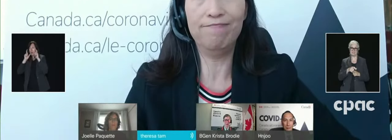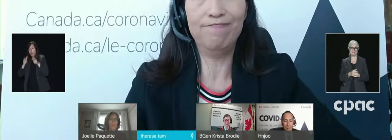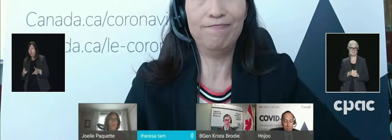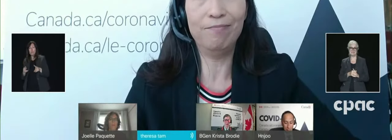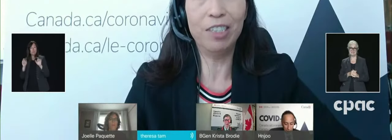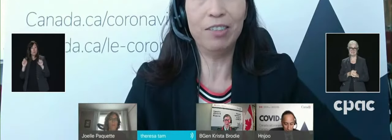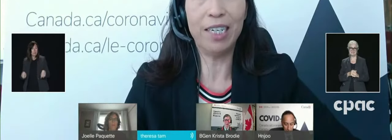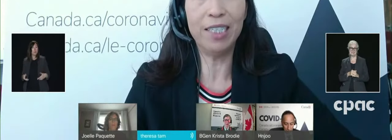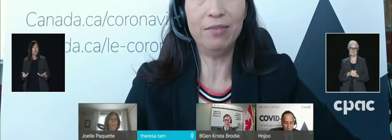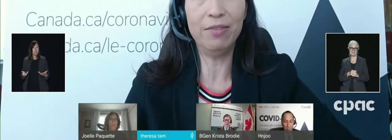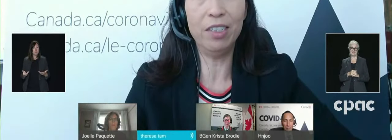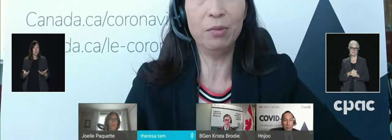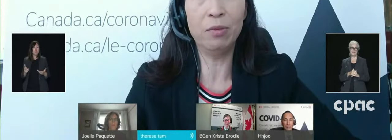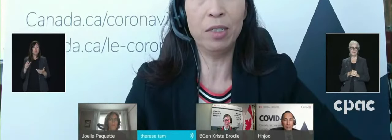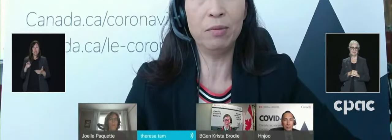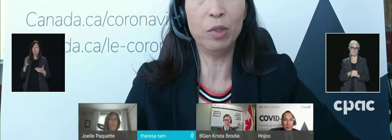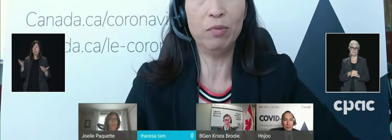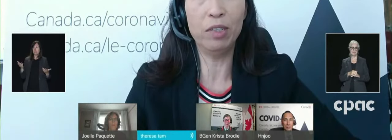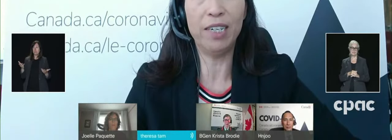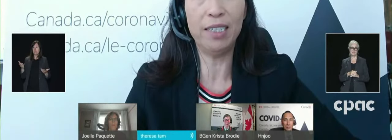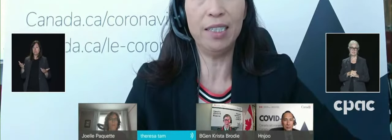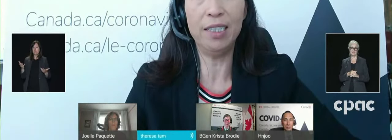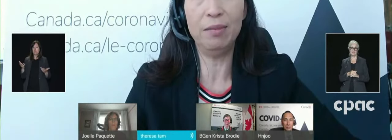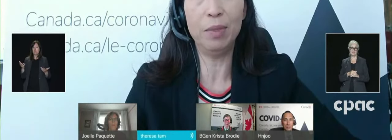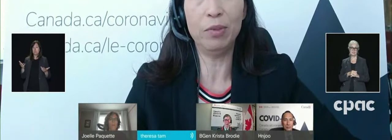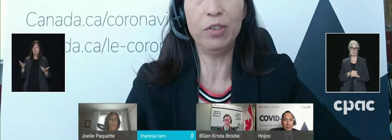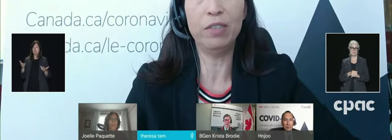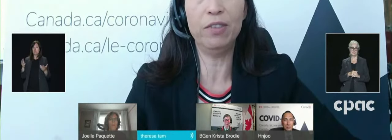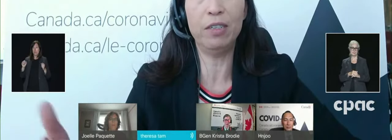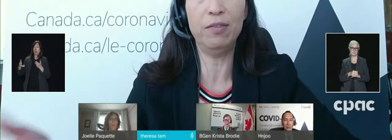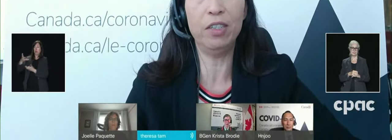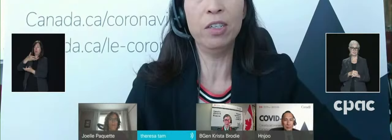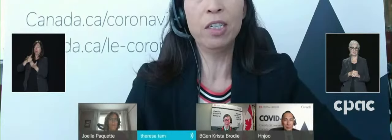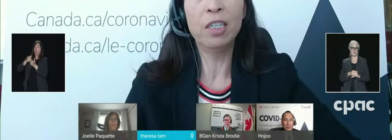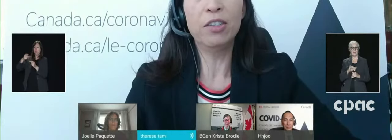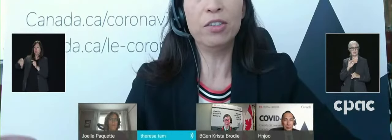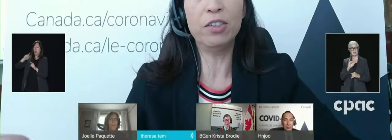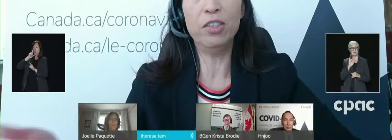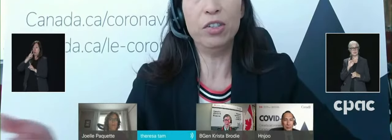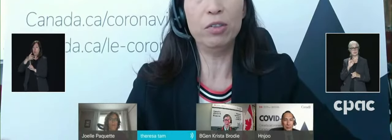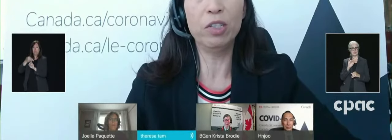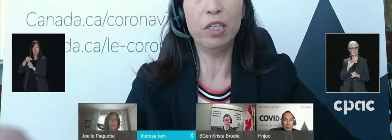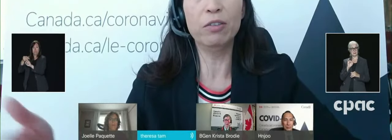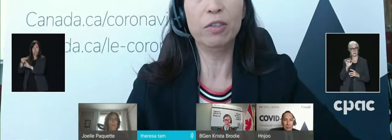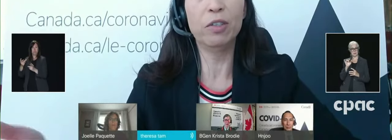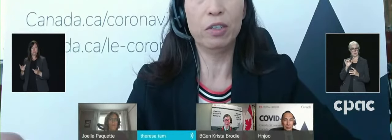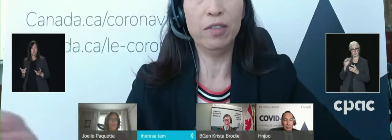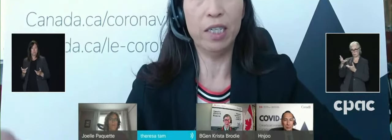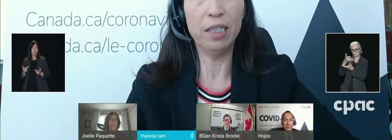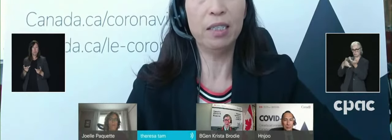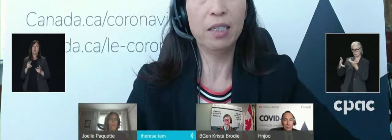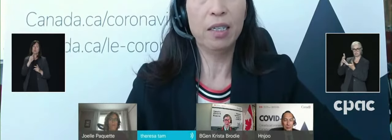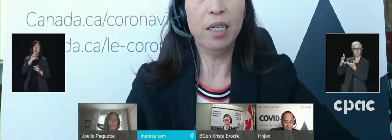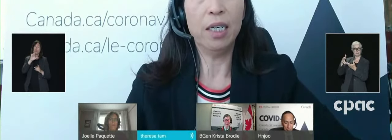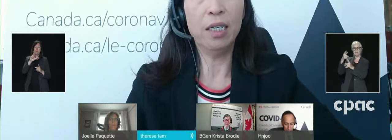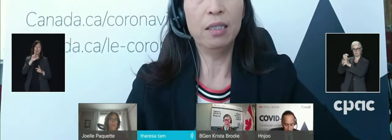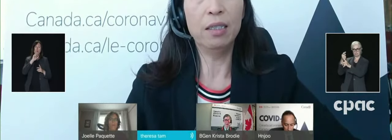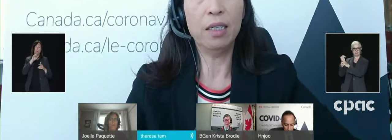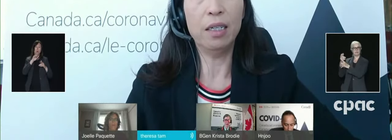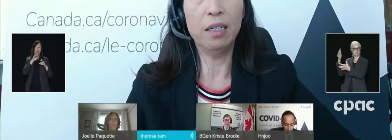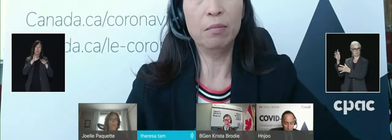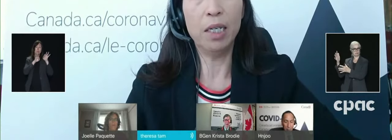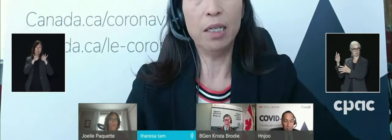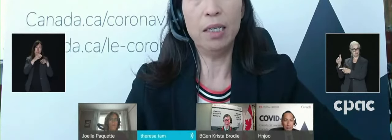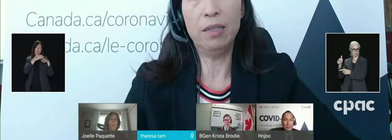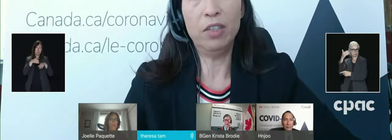no real active, with vaccinated people. So so the tool will go through all of that.